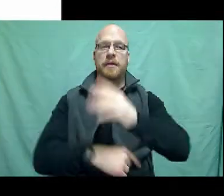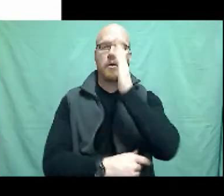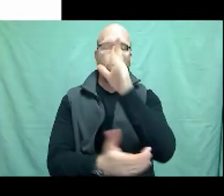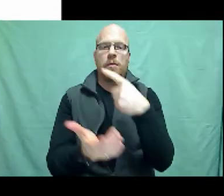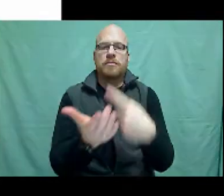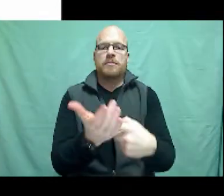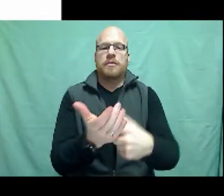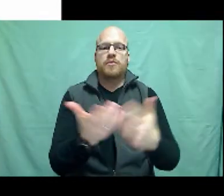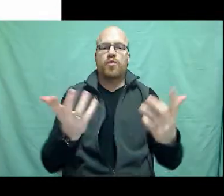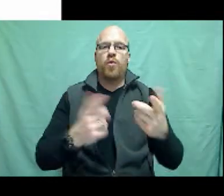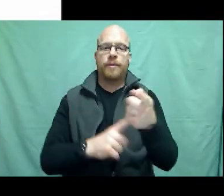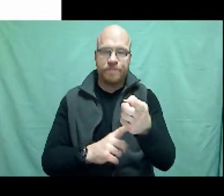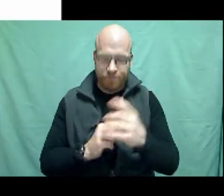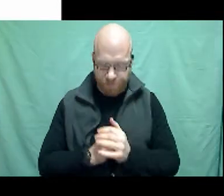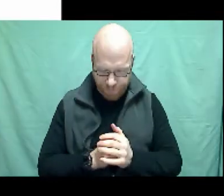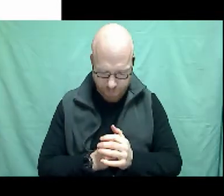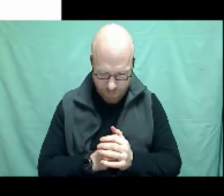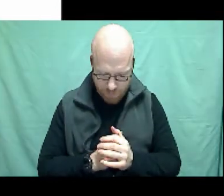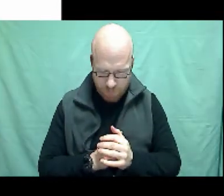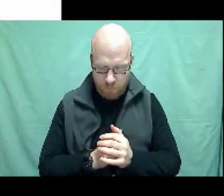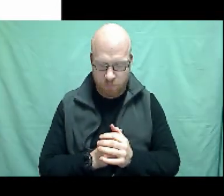Okay, today we're going to talk about,